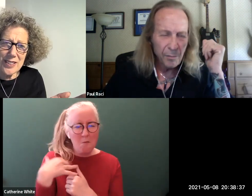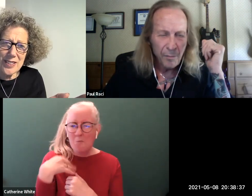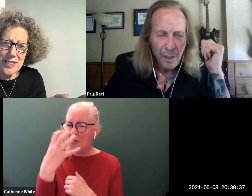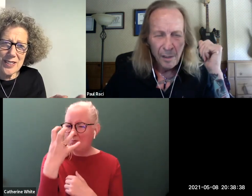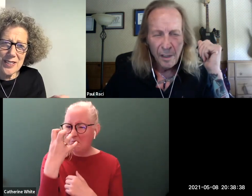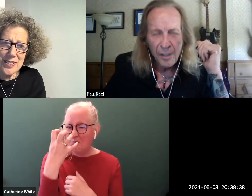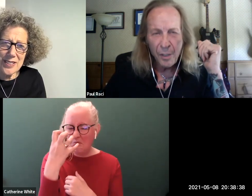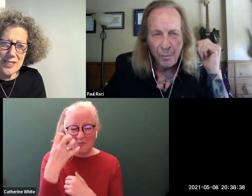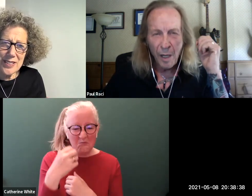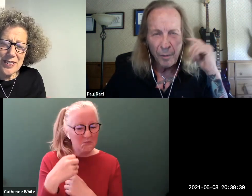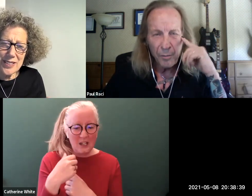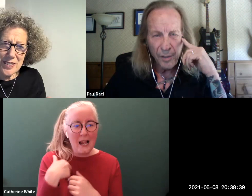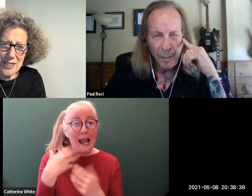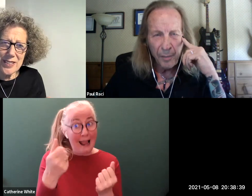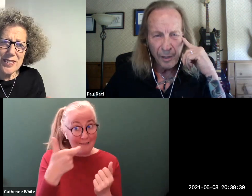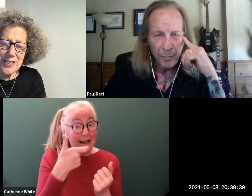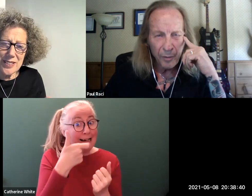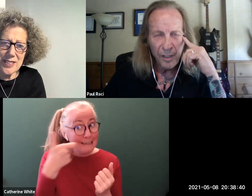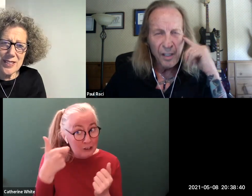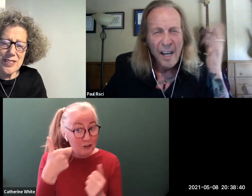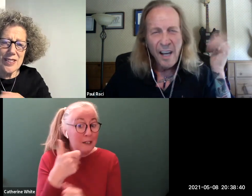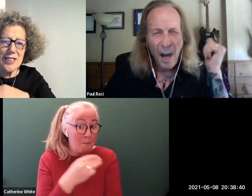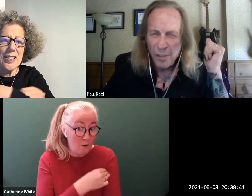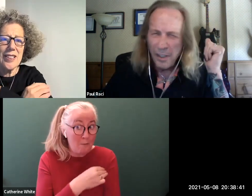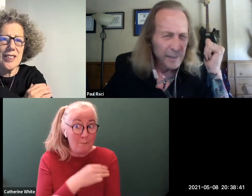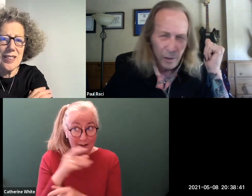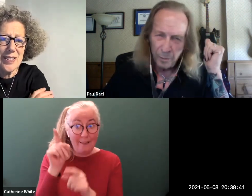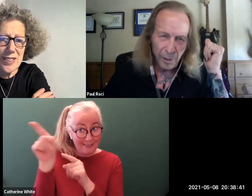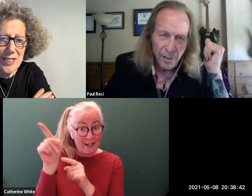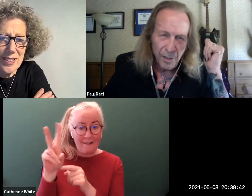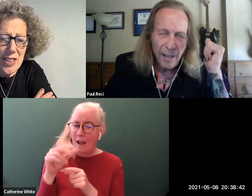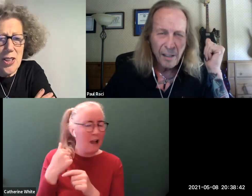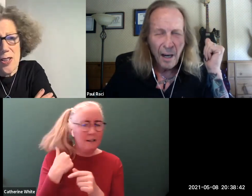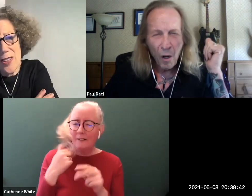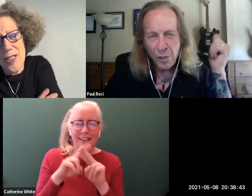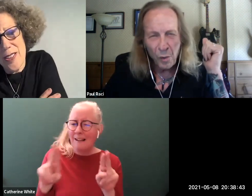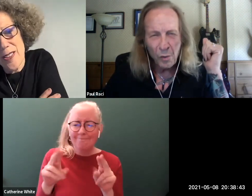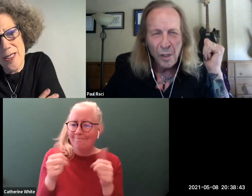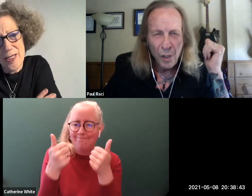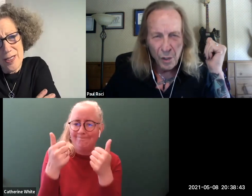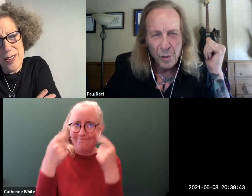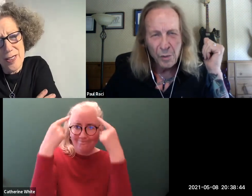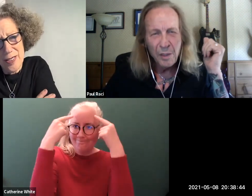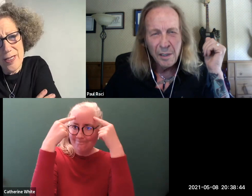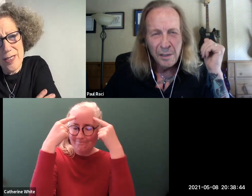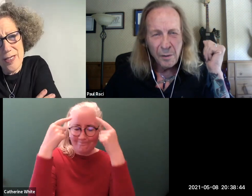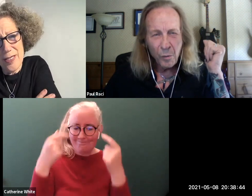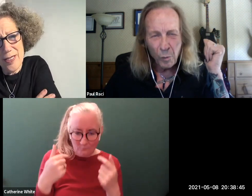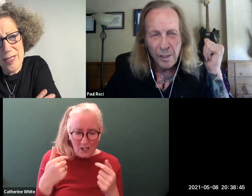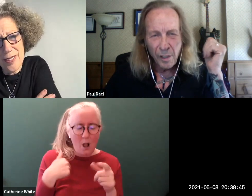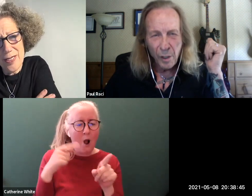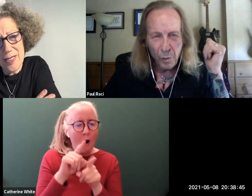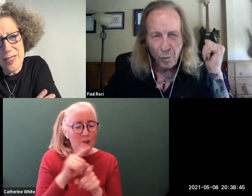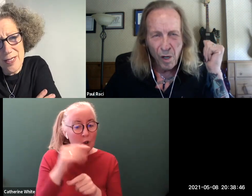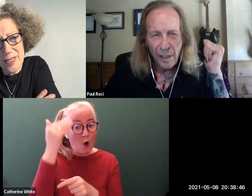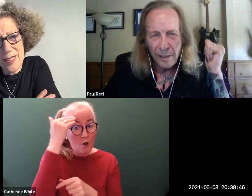some addiction problems that I picked up over there. I was not in a good place. I also knew what we had